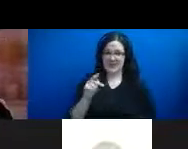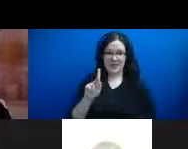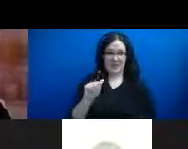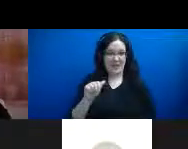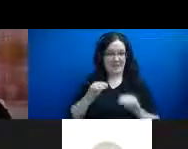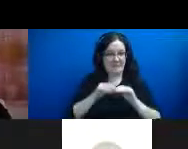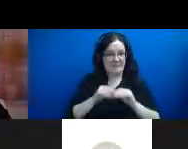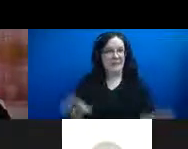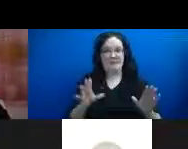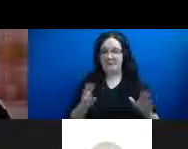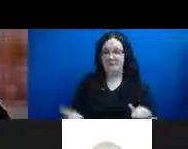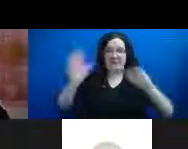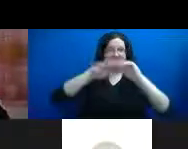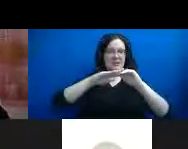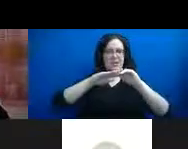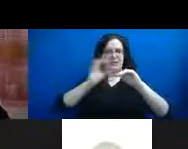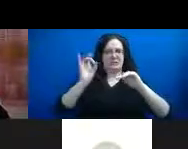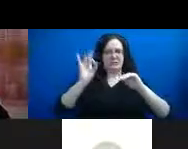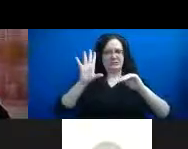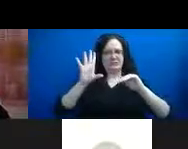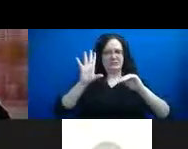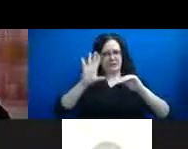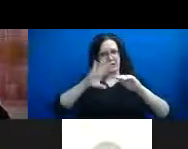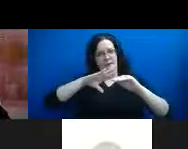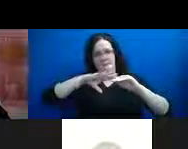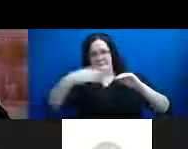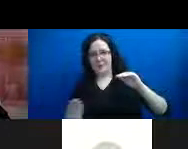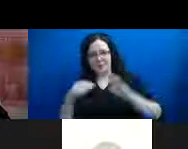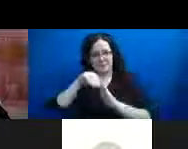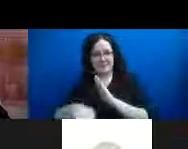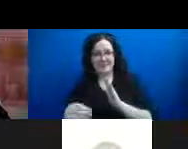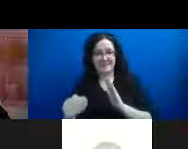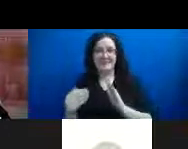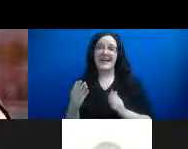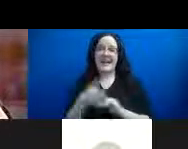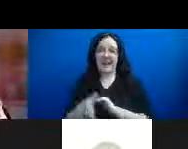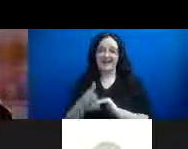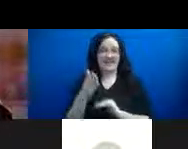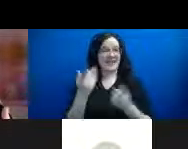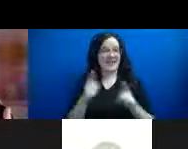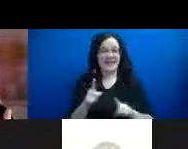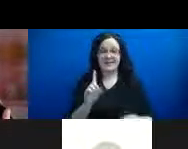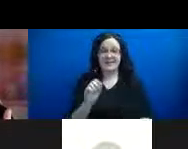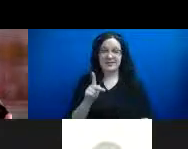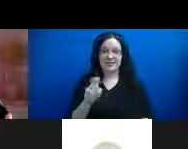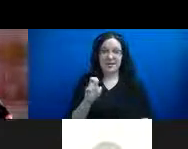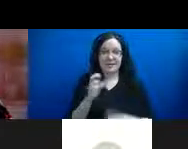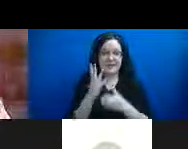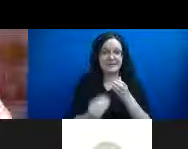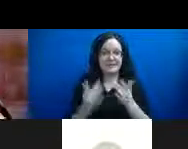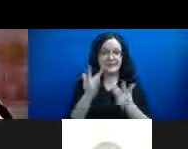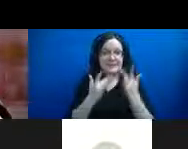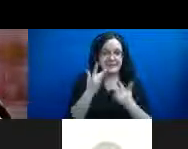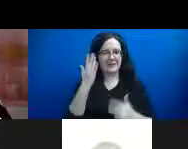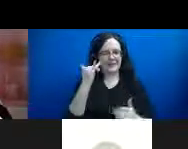time, such that you end up in a dopamine deficit state, because you end up in it sort of your body almost has